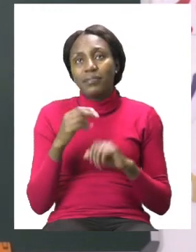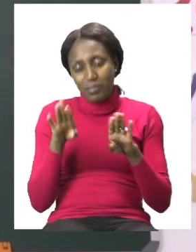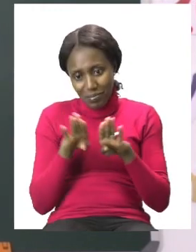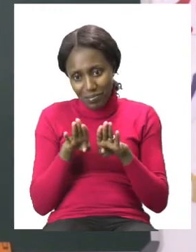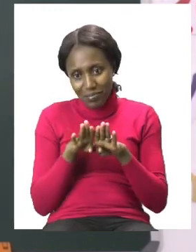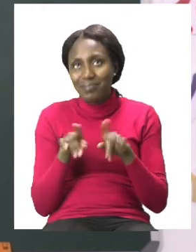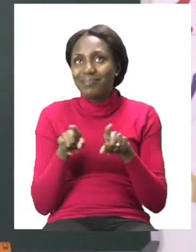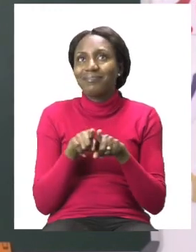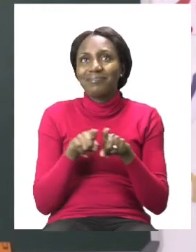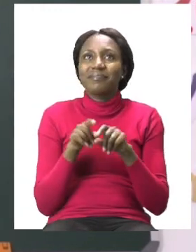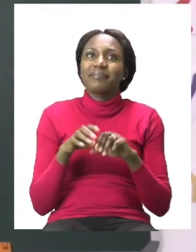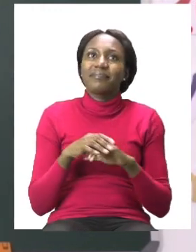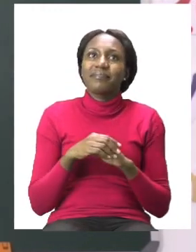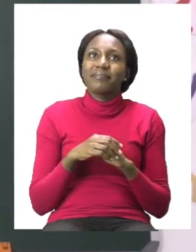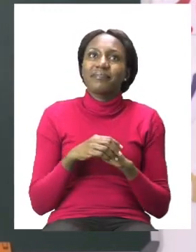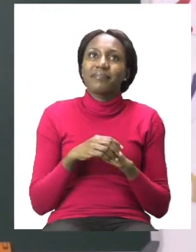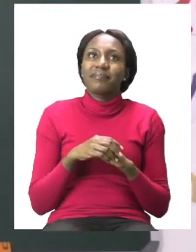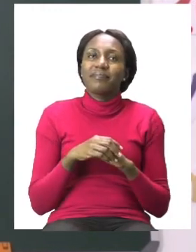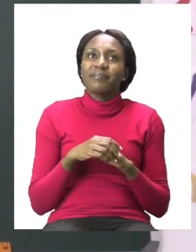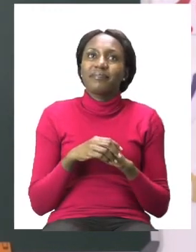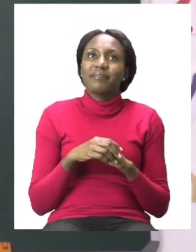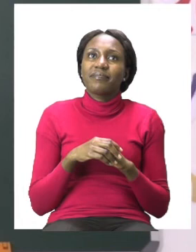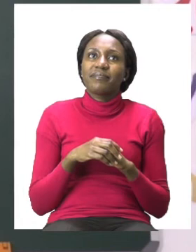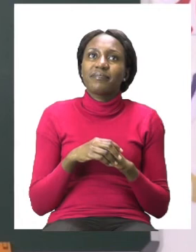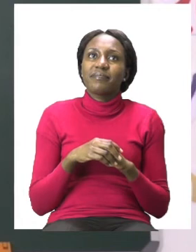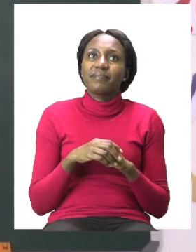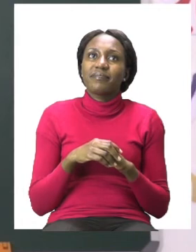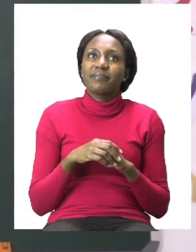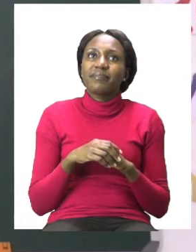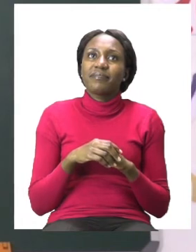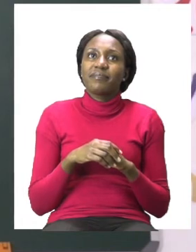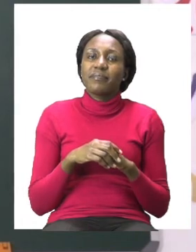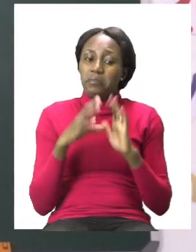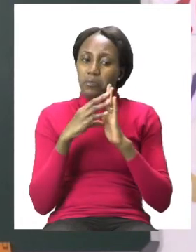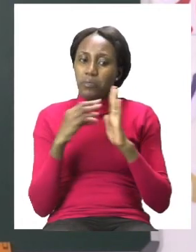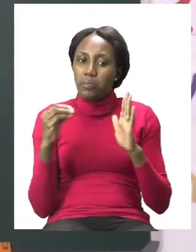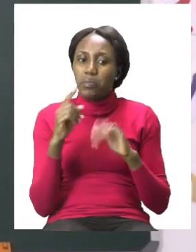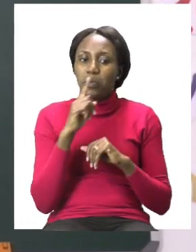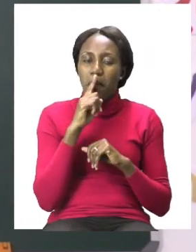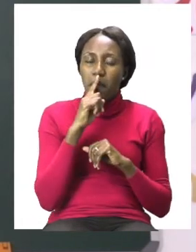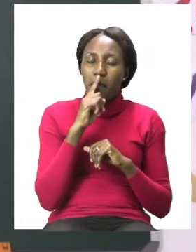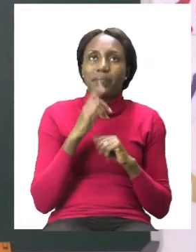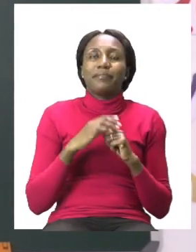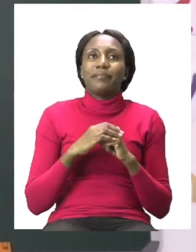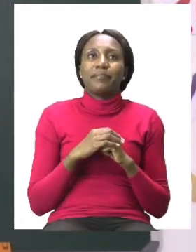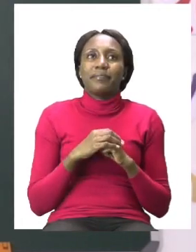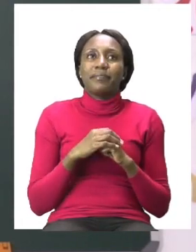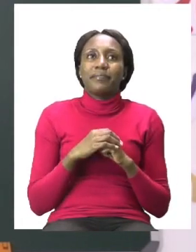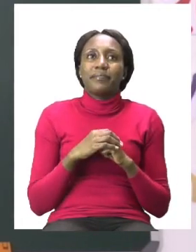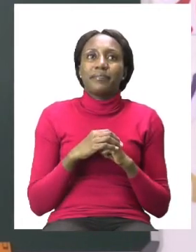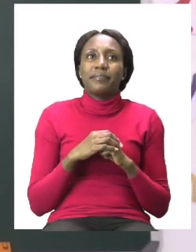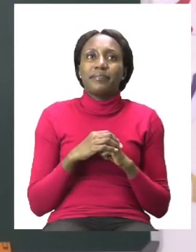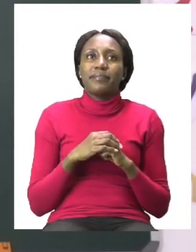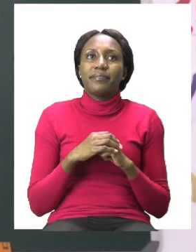floor. Remember, miming means that there is no sound coming from your mouth. Then the